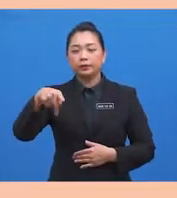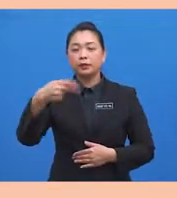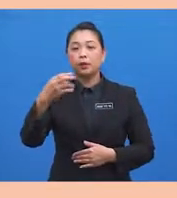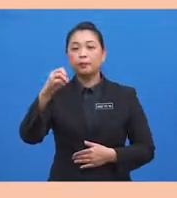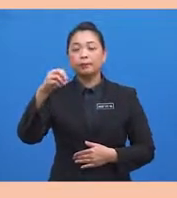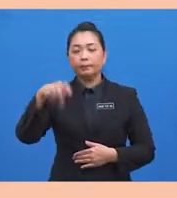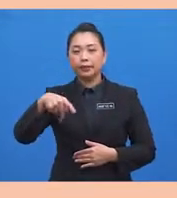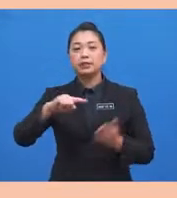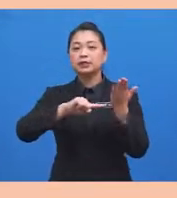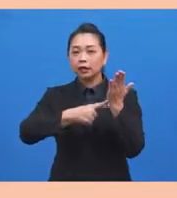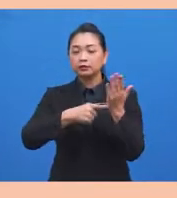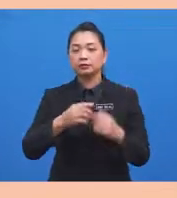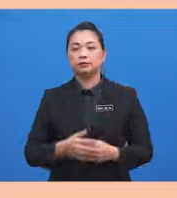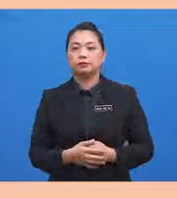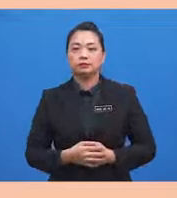and developed, okay?